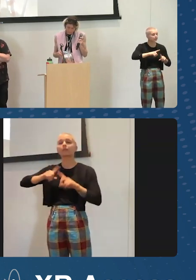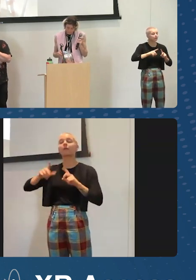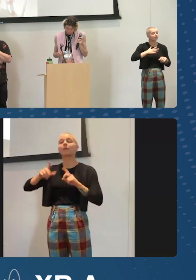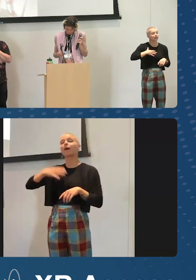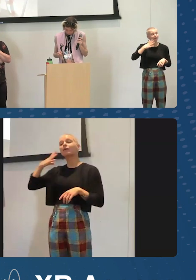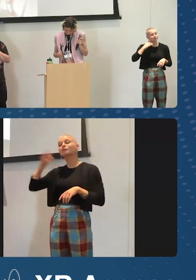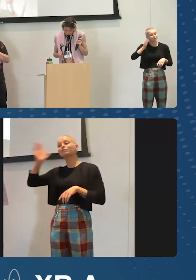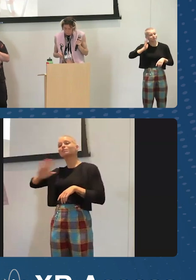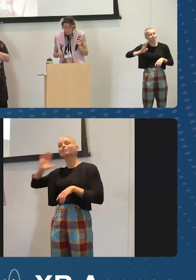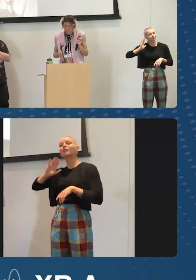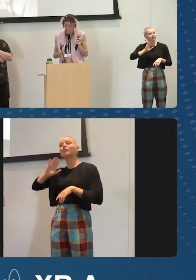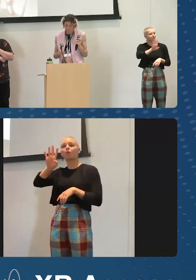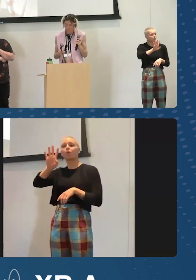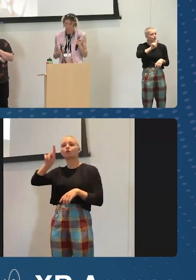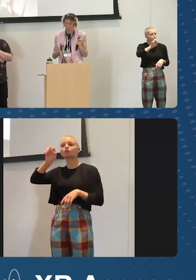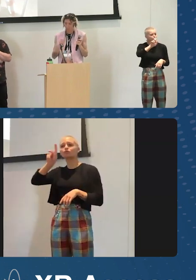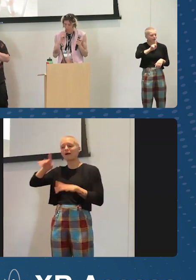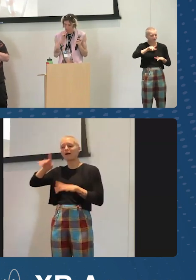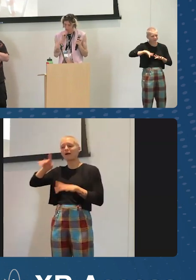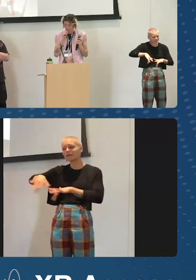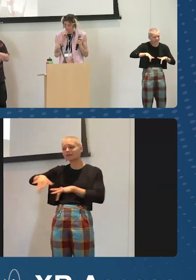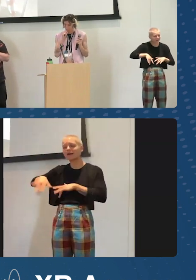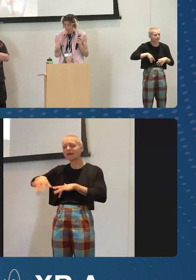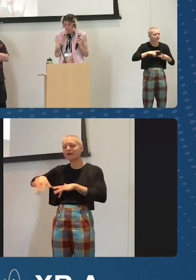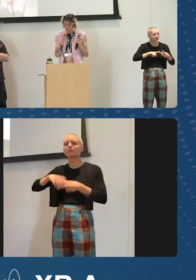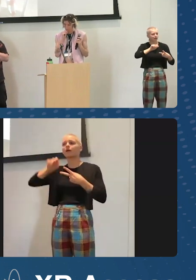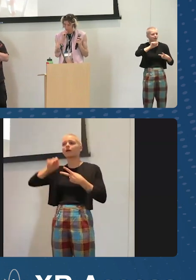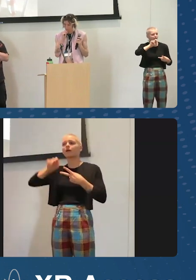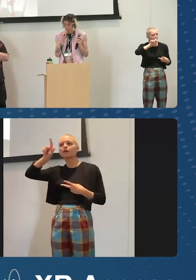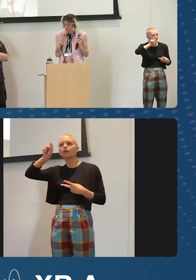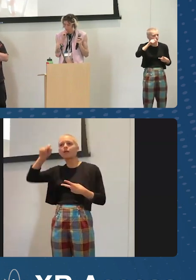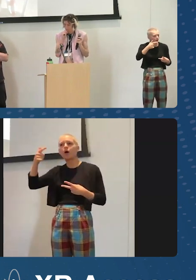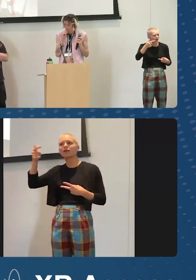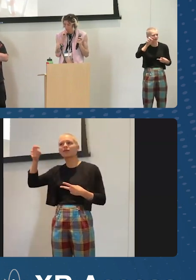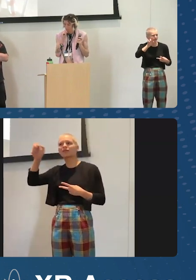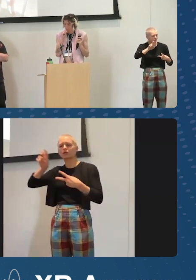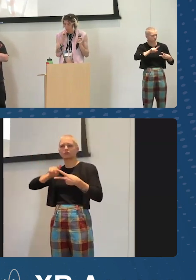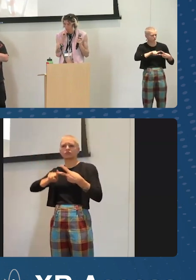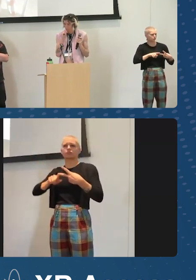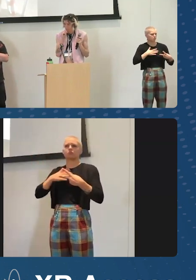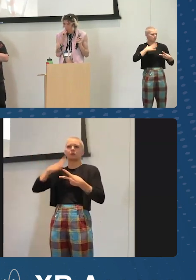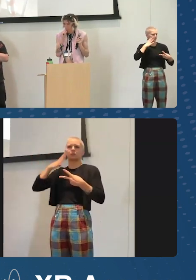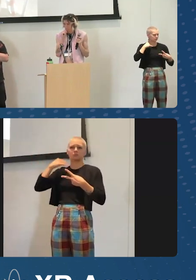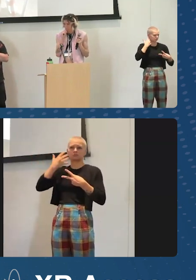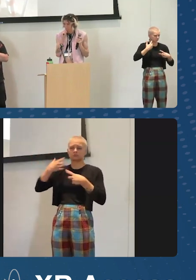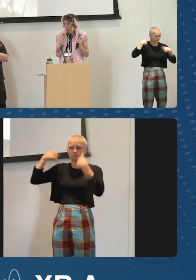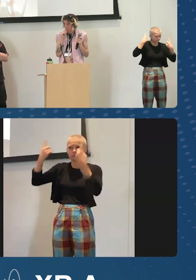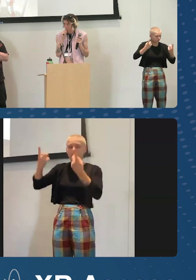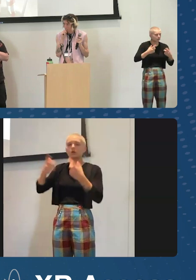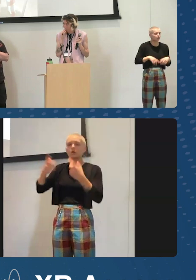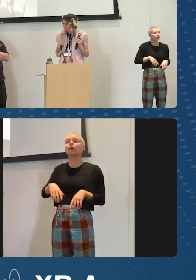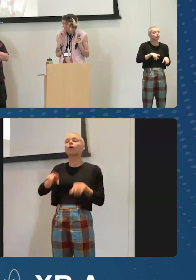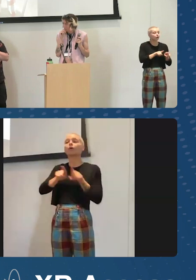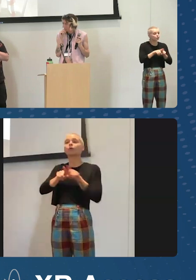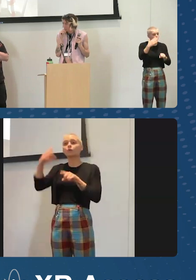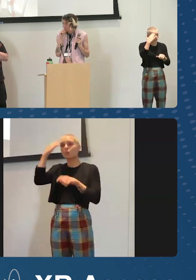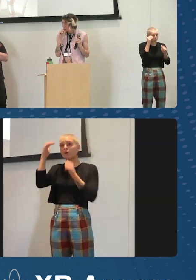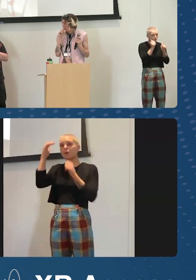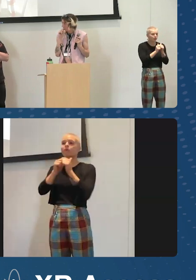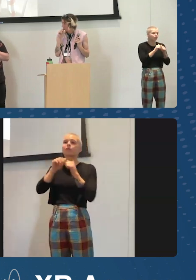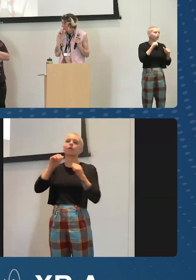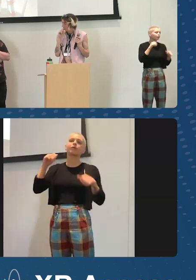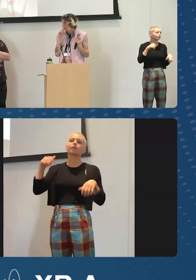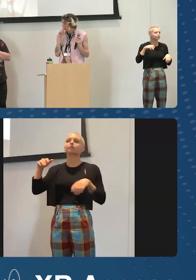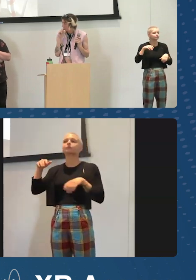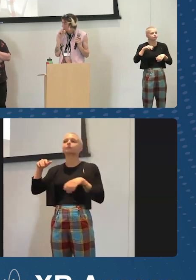4-track cassettes and like analog gear, and you know, knowing, you know, at least with audio and then even with video, like what the